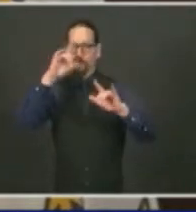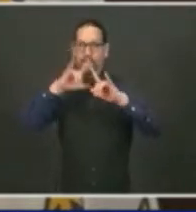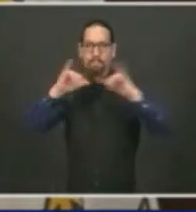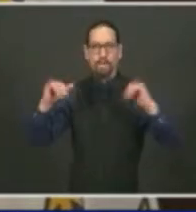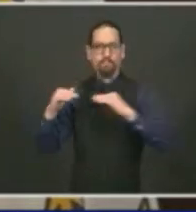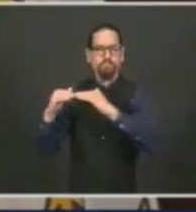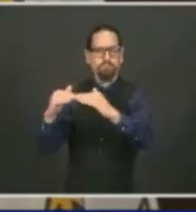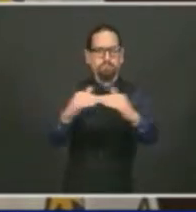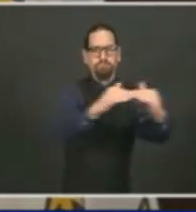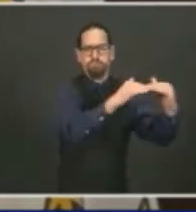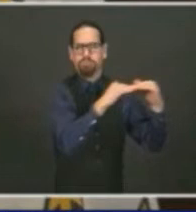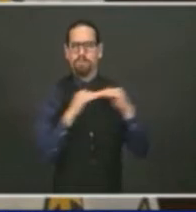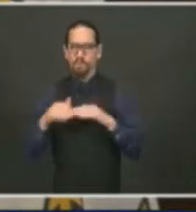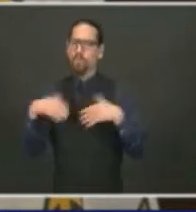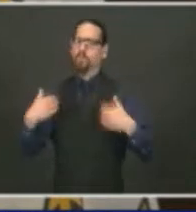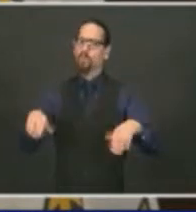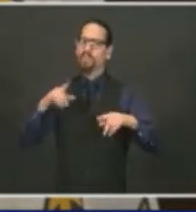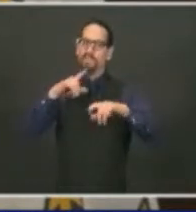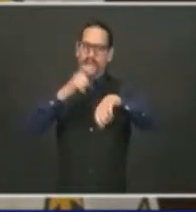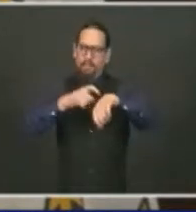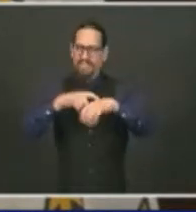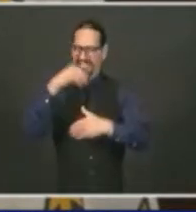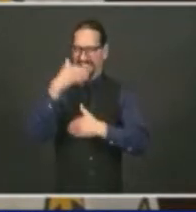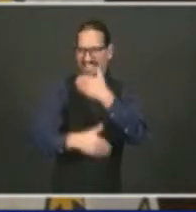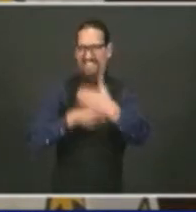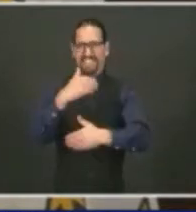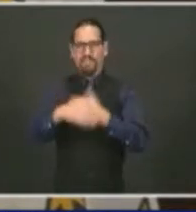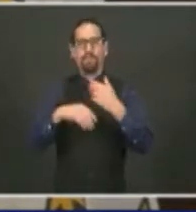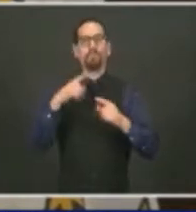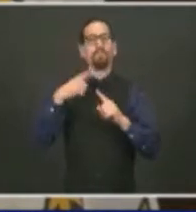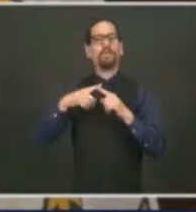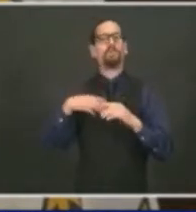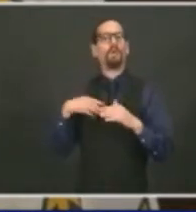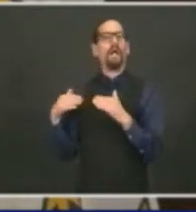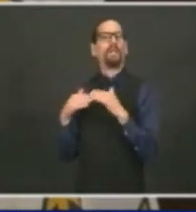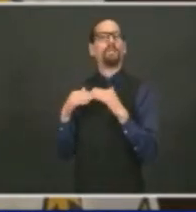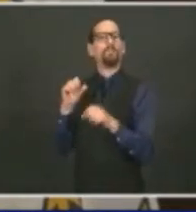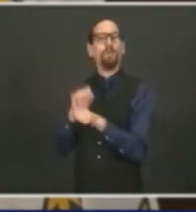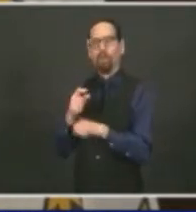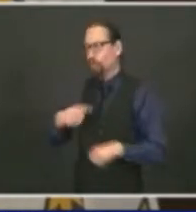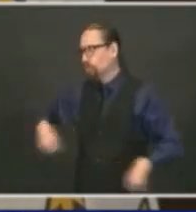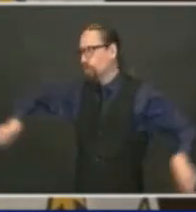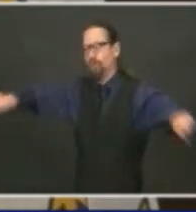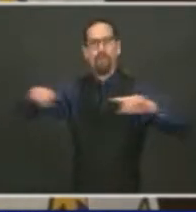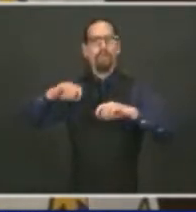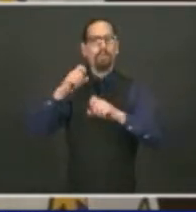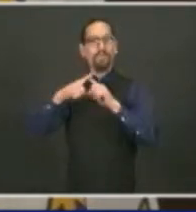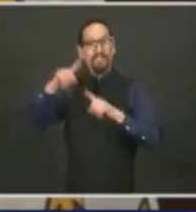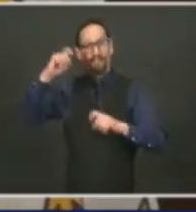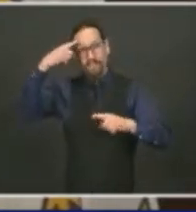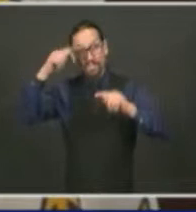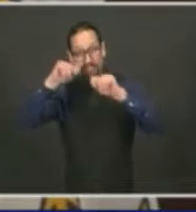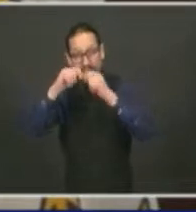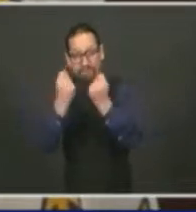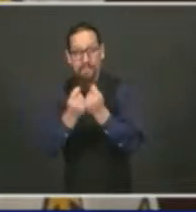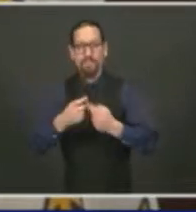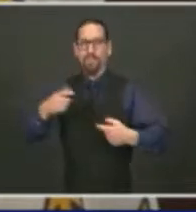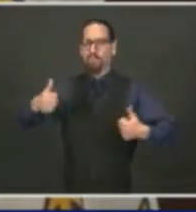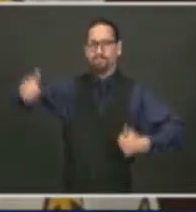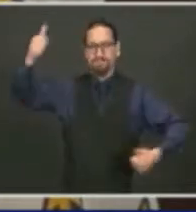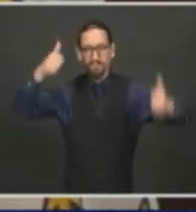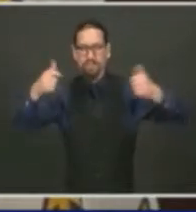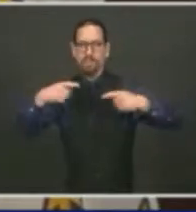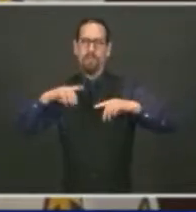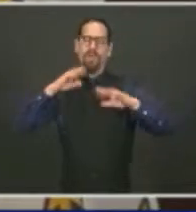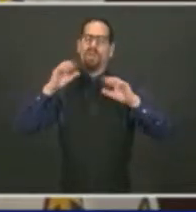tough. I also want to thank my colleagues throughout state government, here in the Department of Health and throughout the rest of government. Many people, more people than